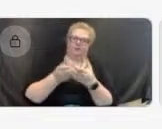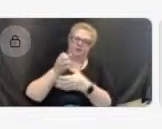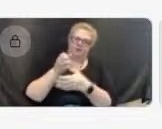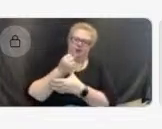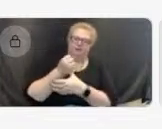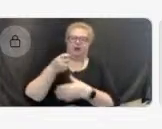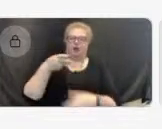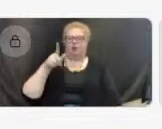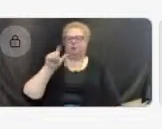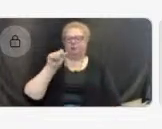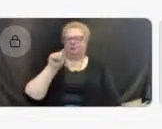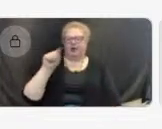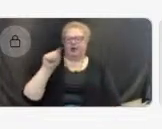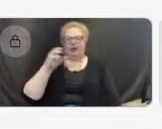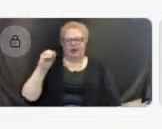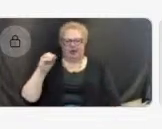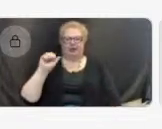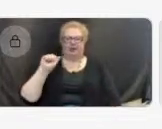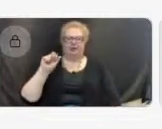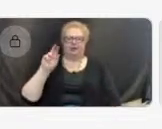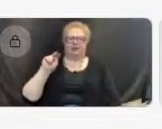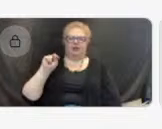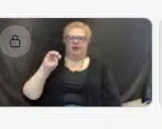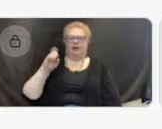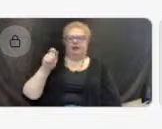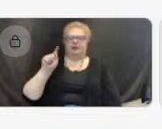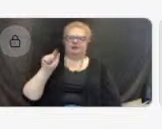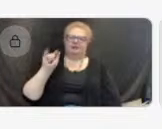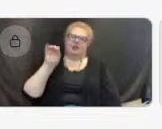the annexation.